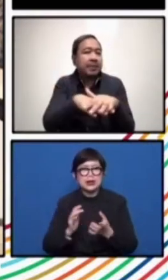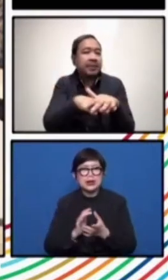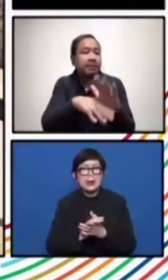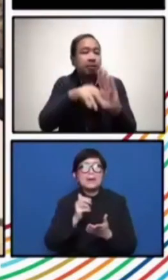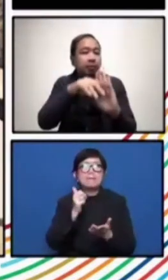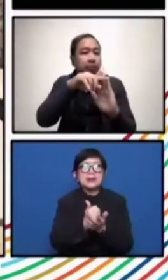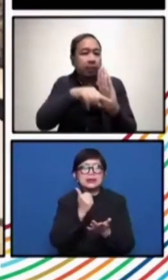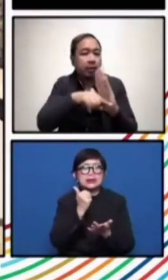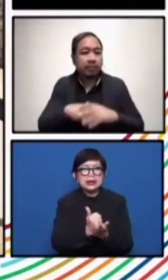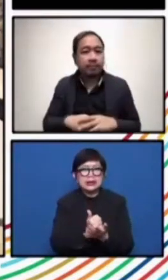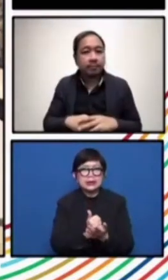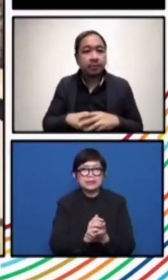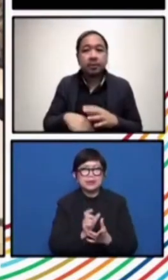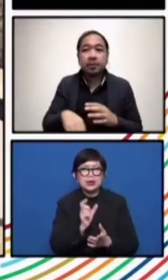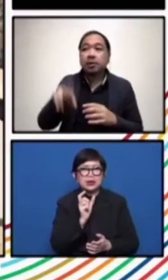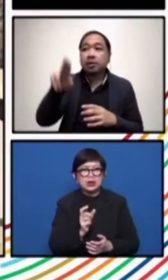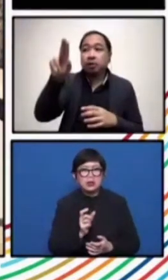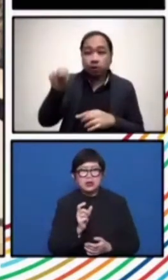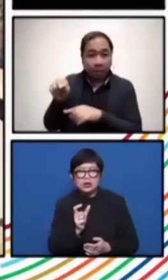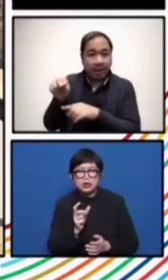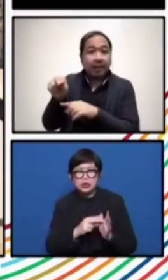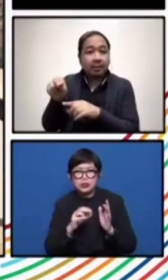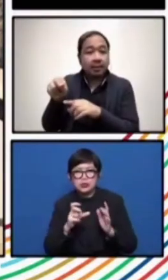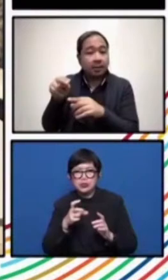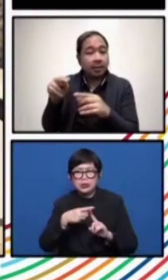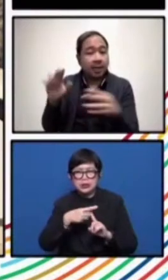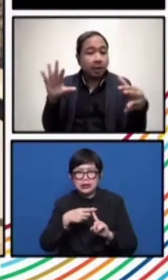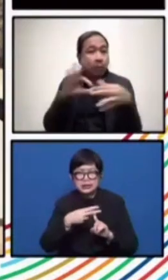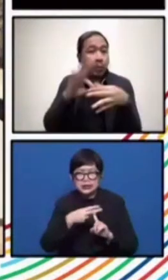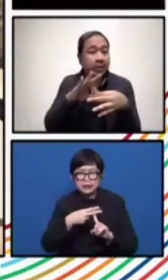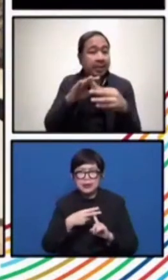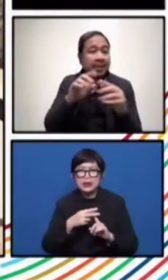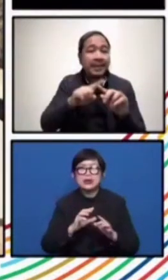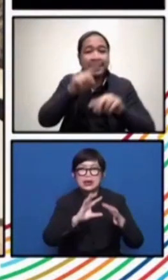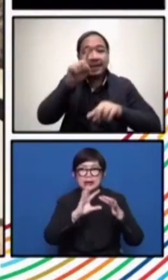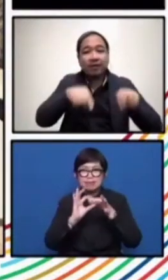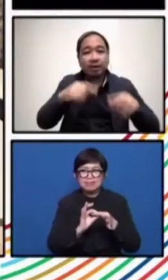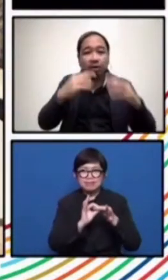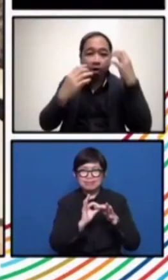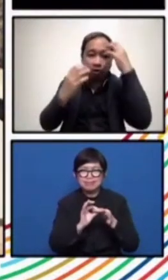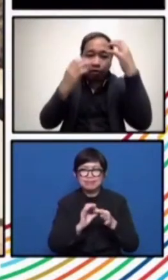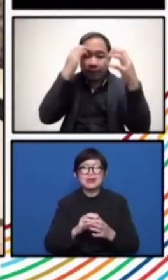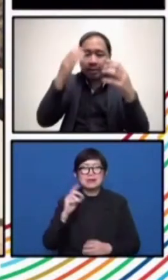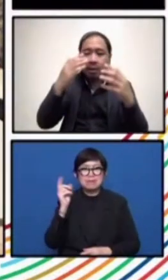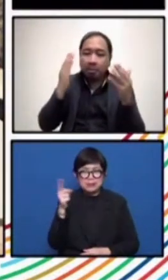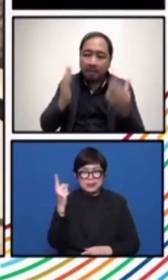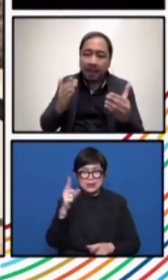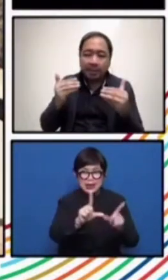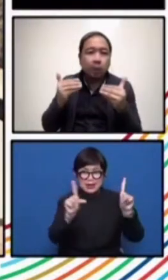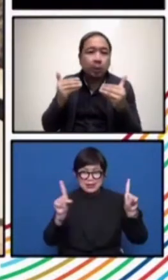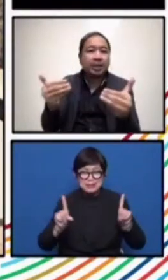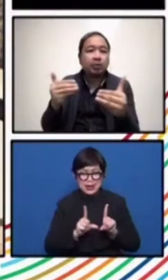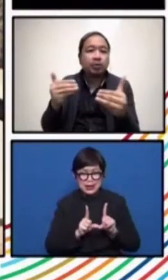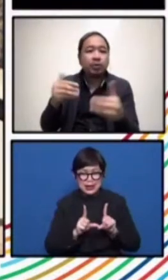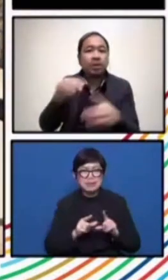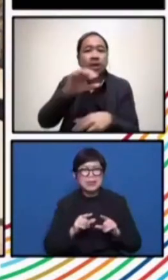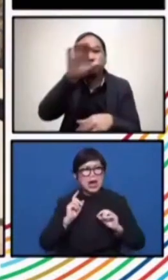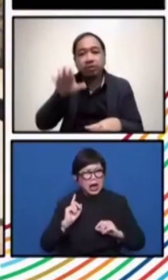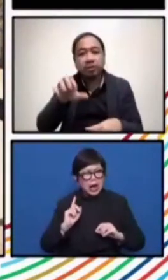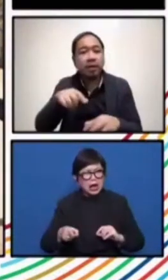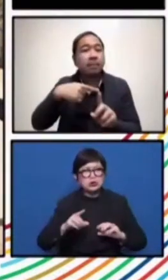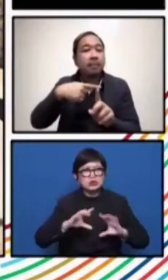agencies who are intergovernmental bodies and partners on the ground continue better their work at the regional and National levels